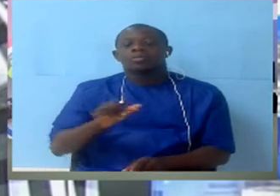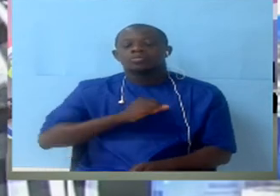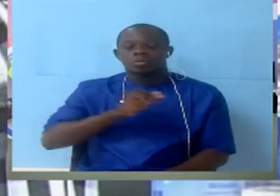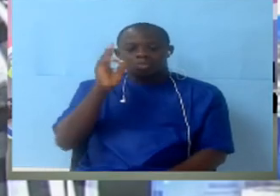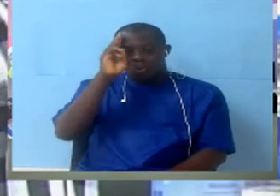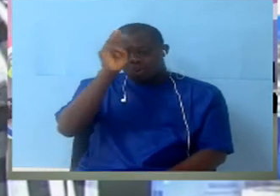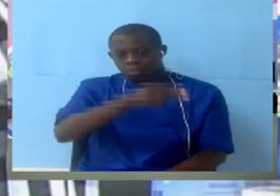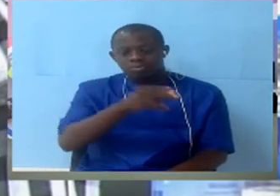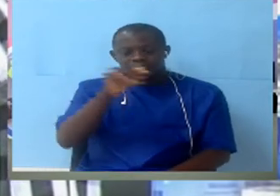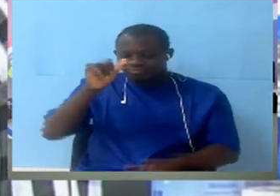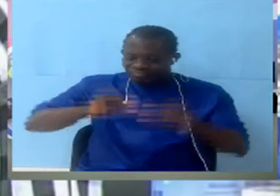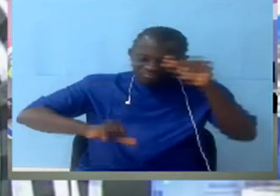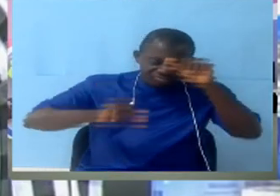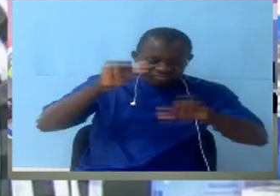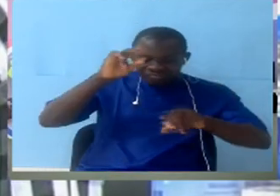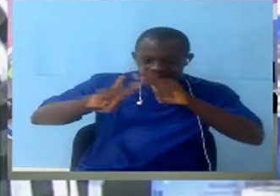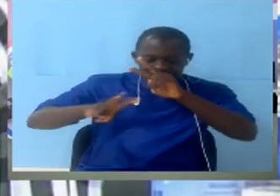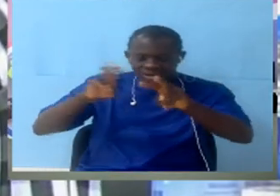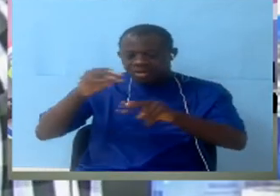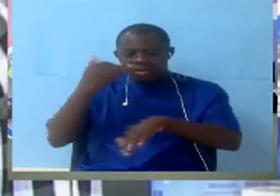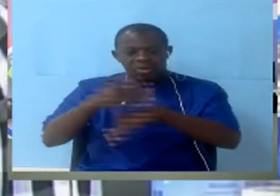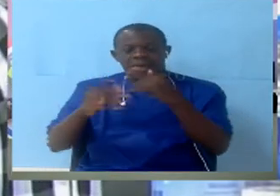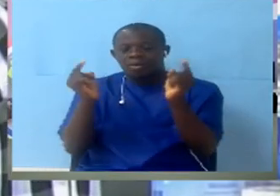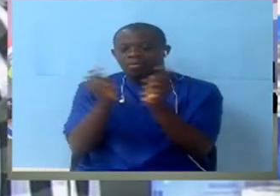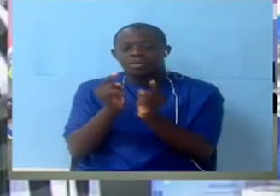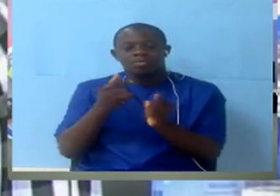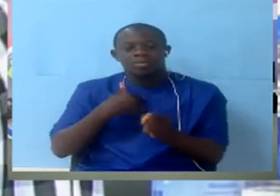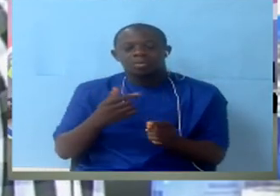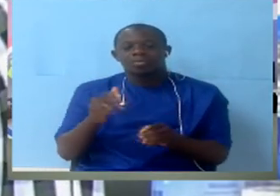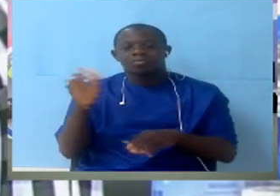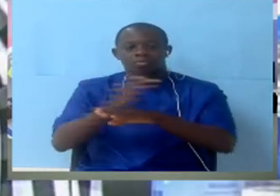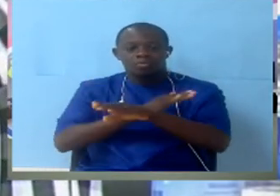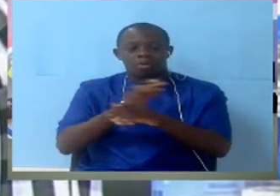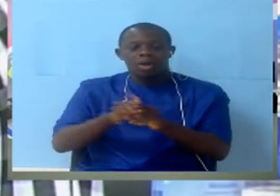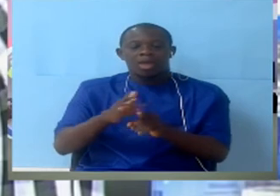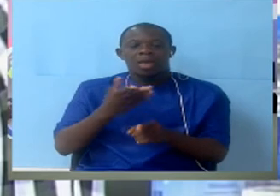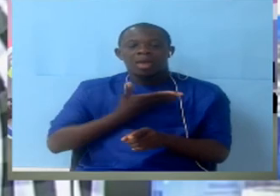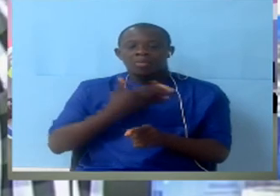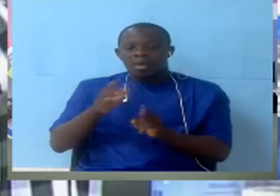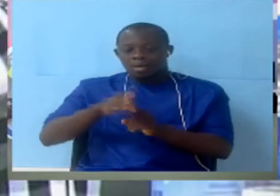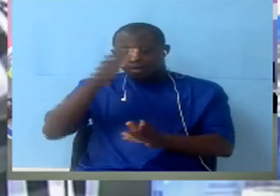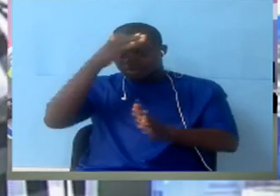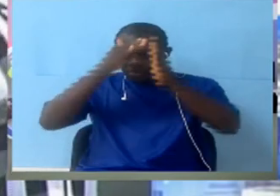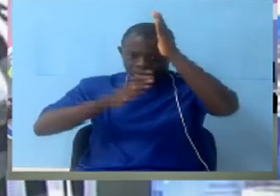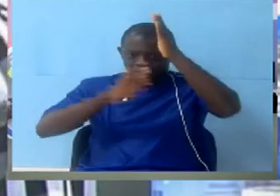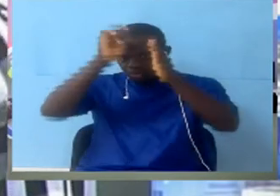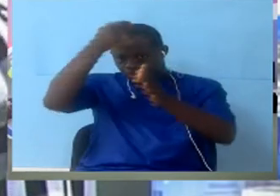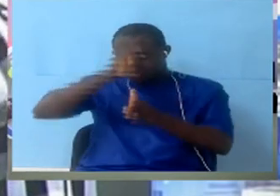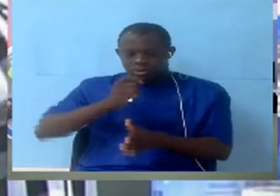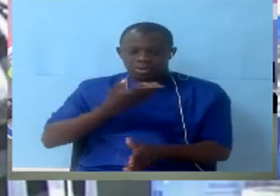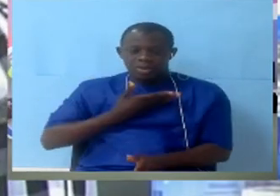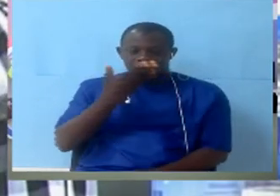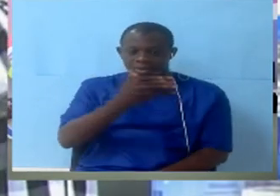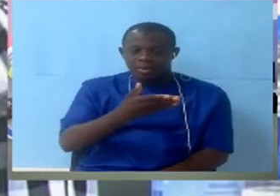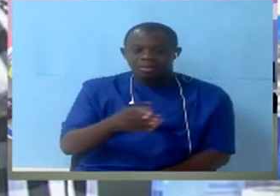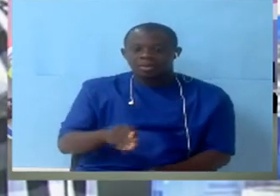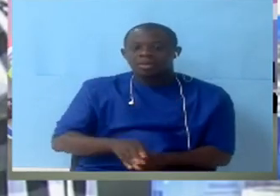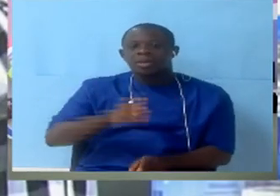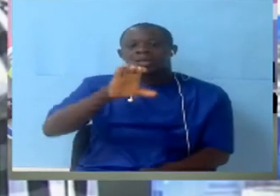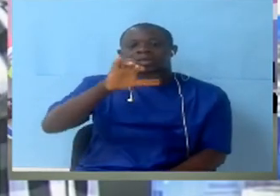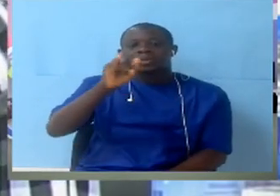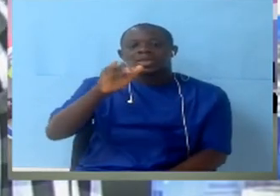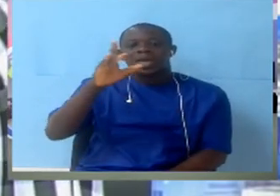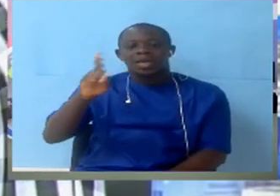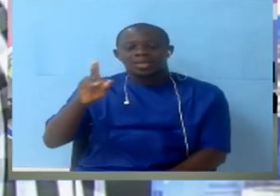home and checked for me. They cannot find me. Wo kono military police bije. And among them were the military police.